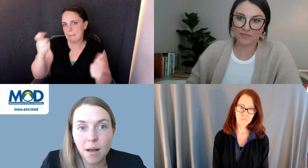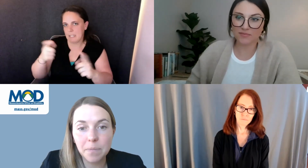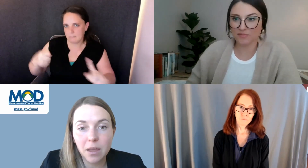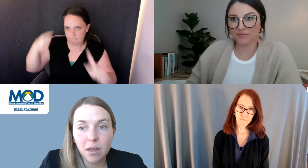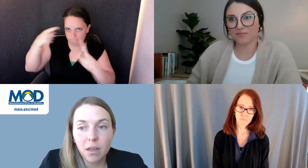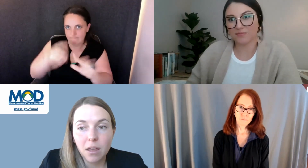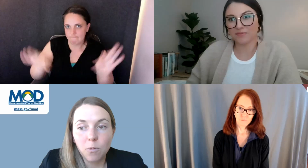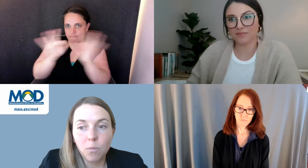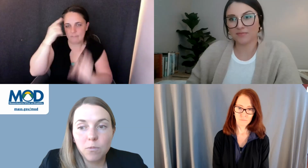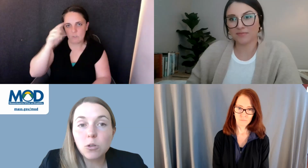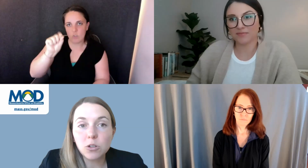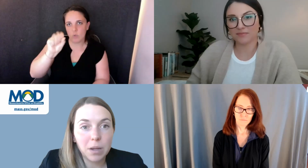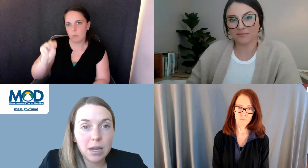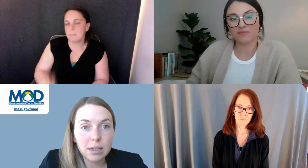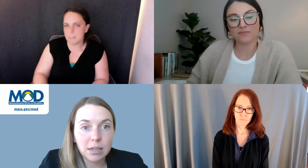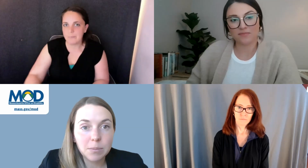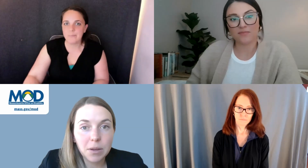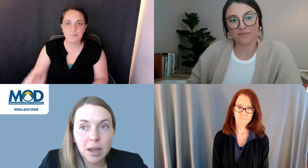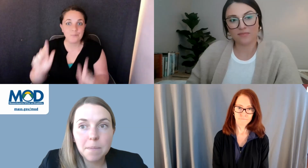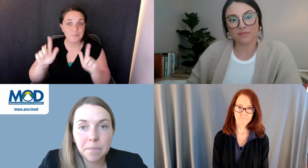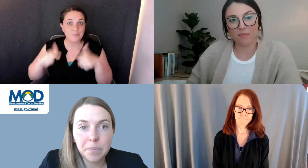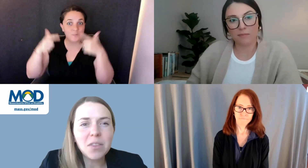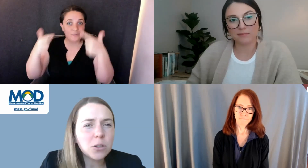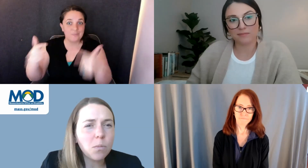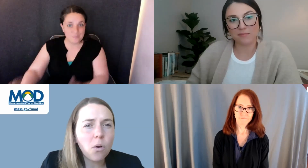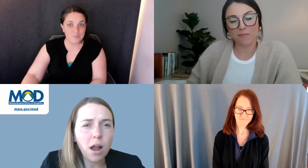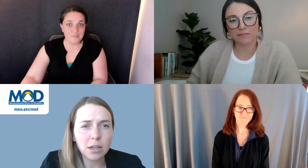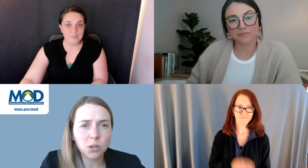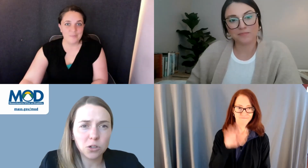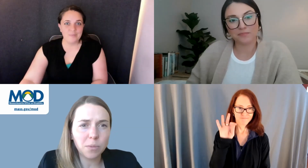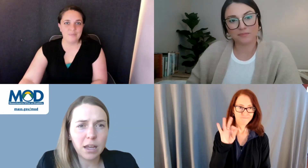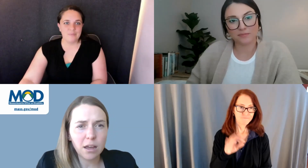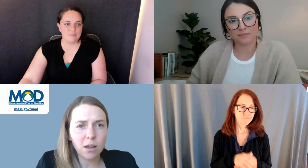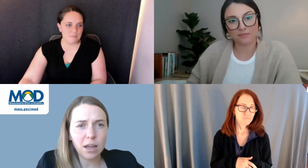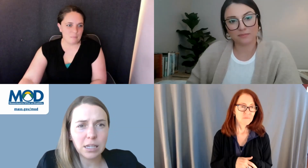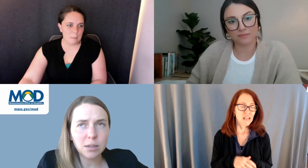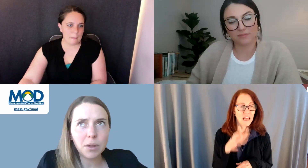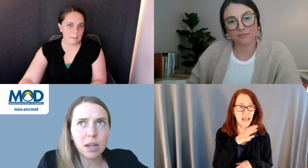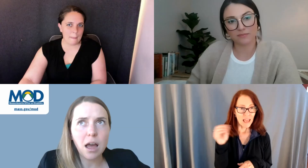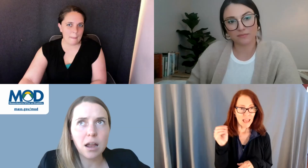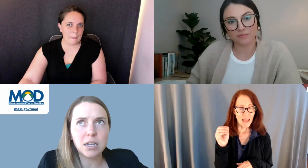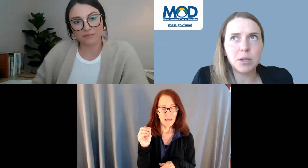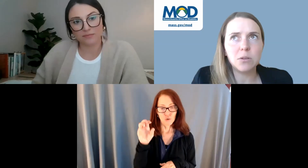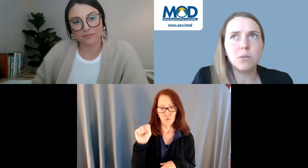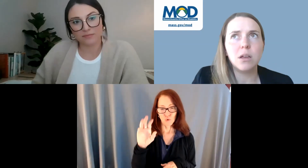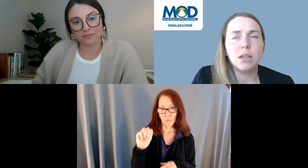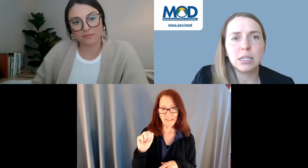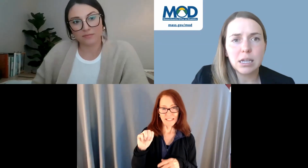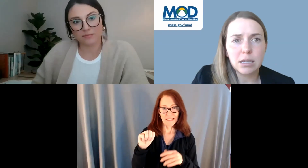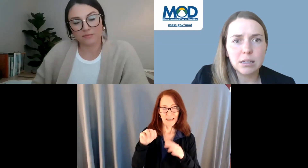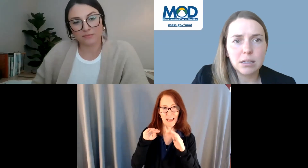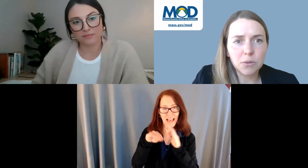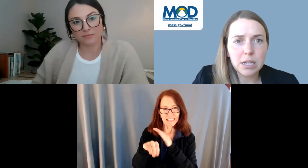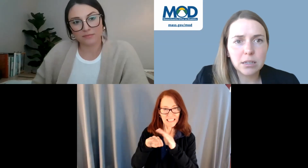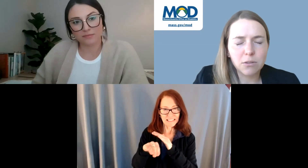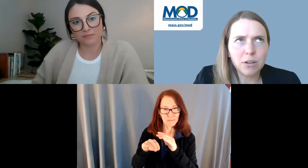for social media accessibility. And there's more on social media accessibility on